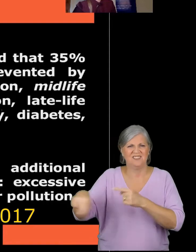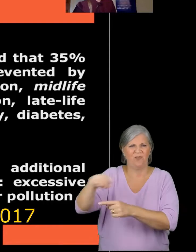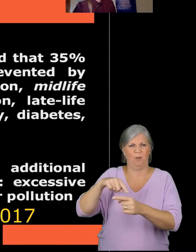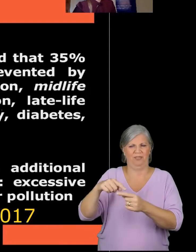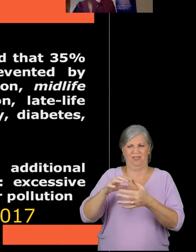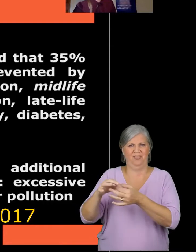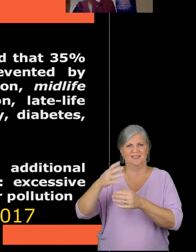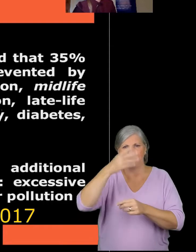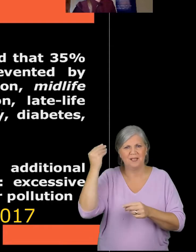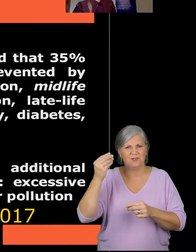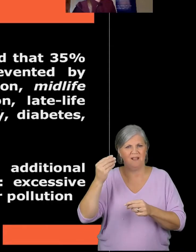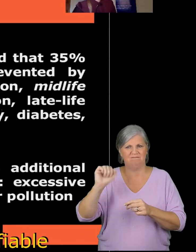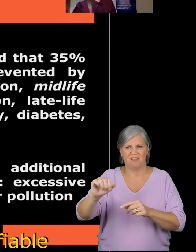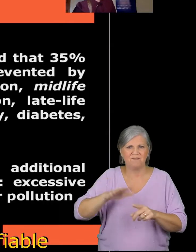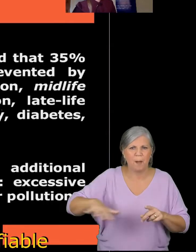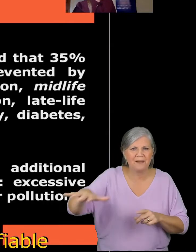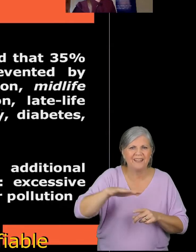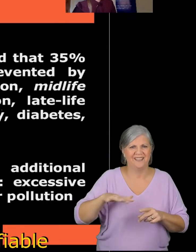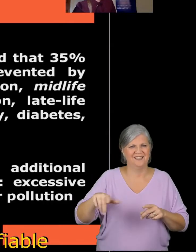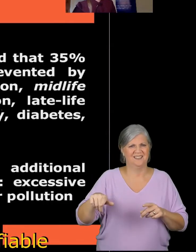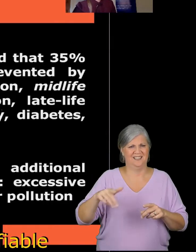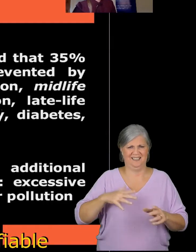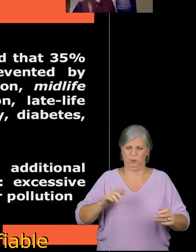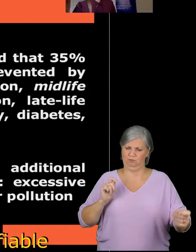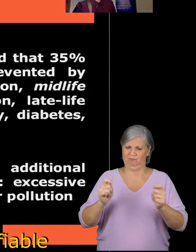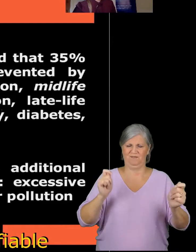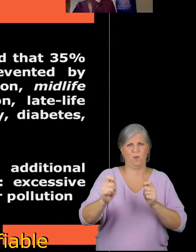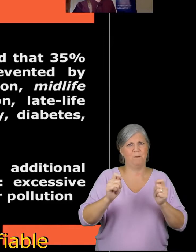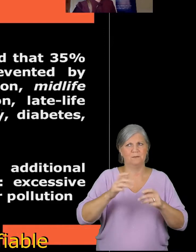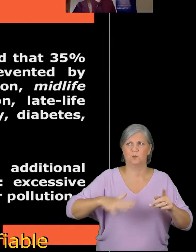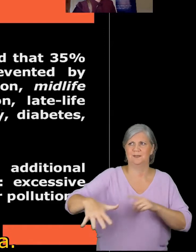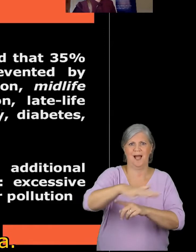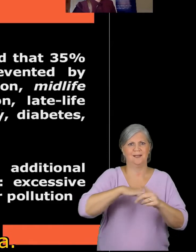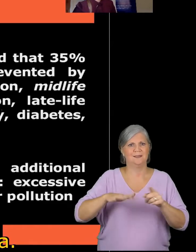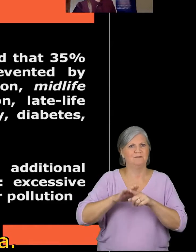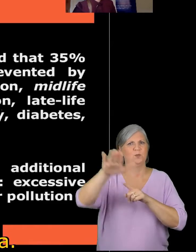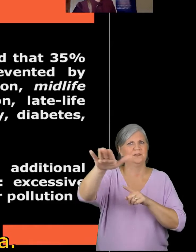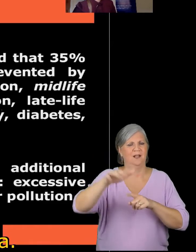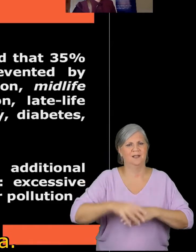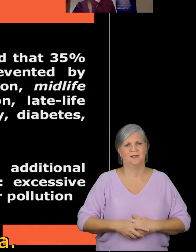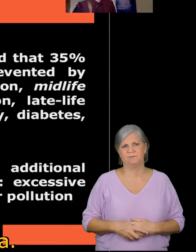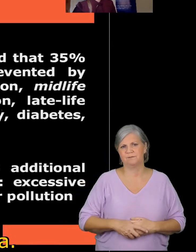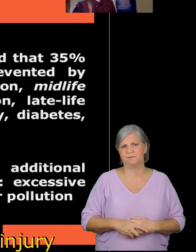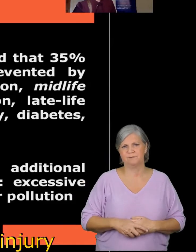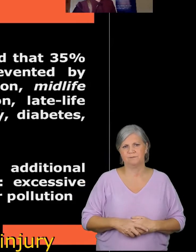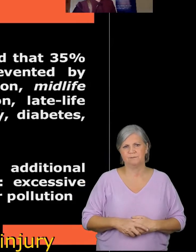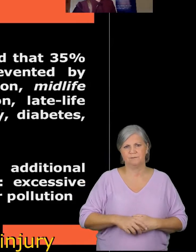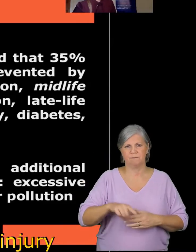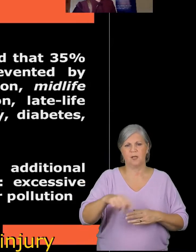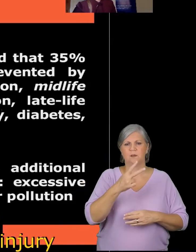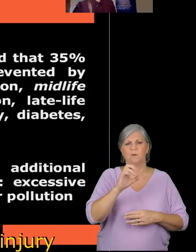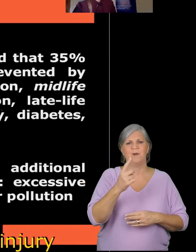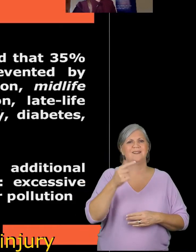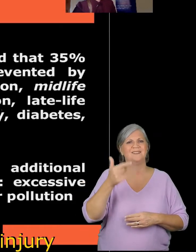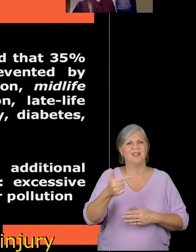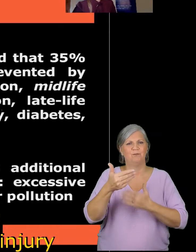2017 findings and included a further 3 additional potentially modifiable risk factors for dementia. These factors